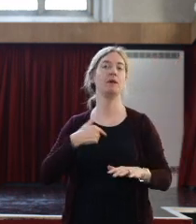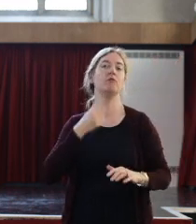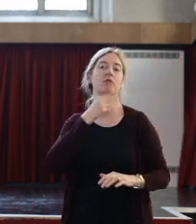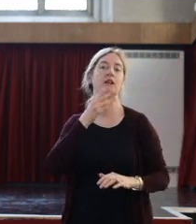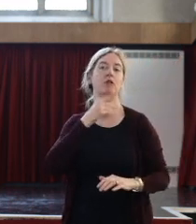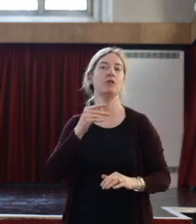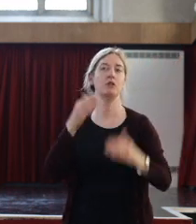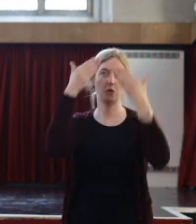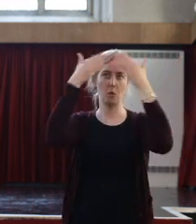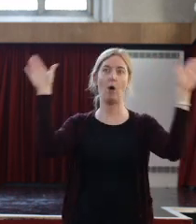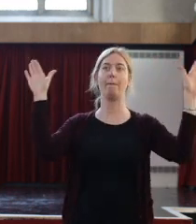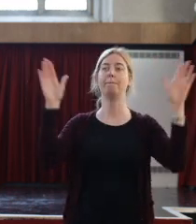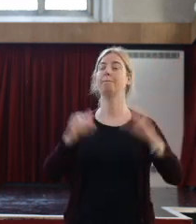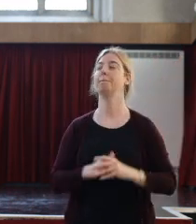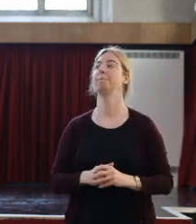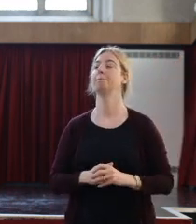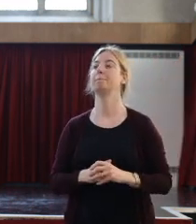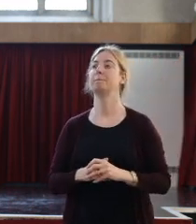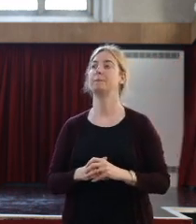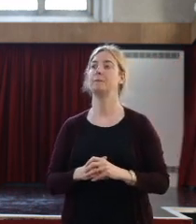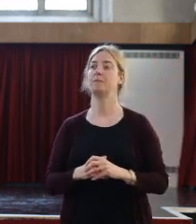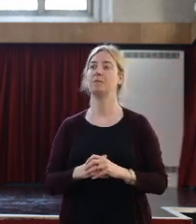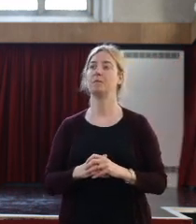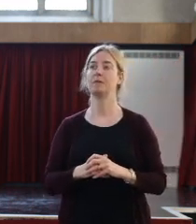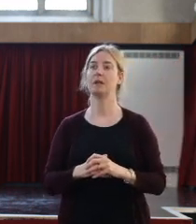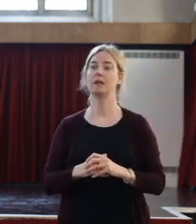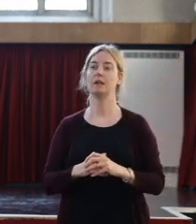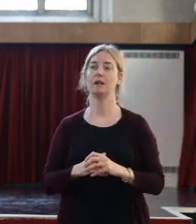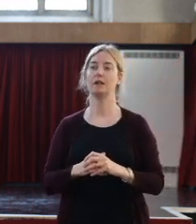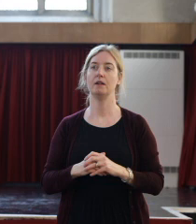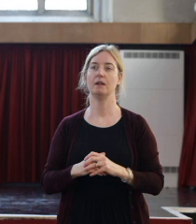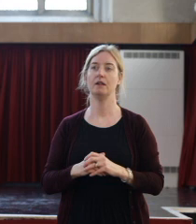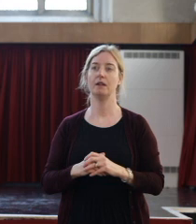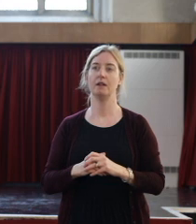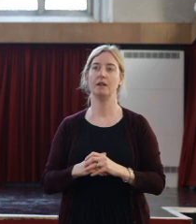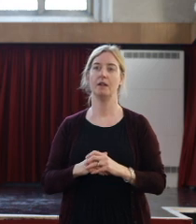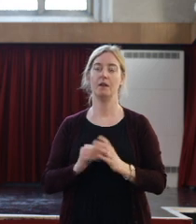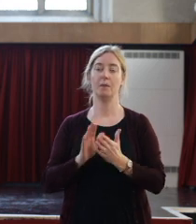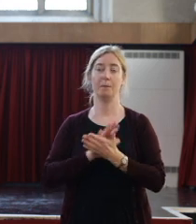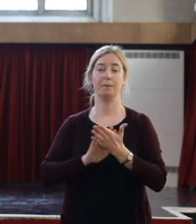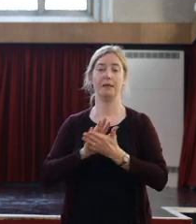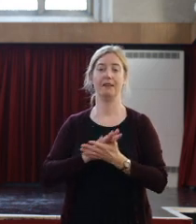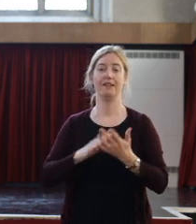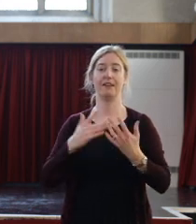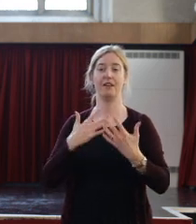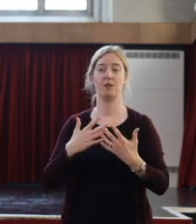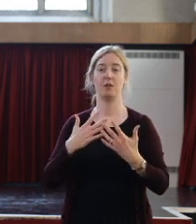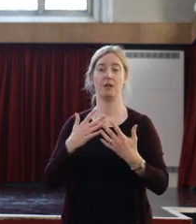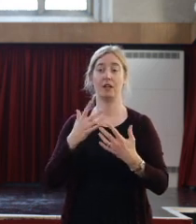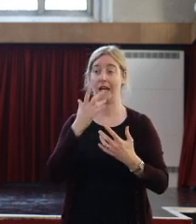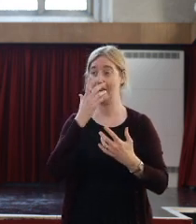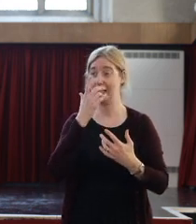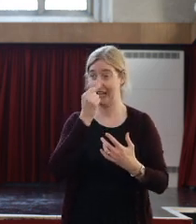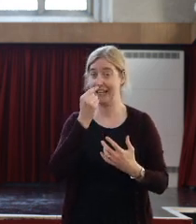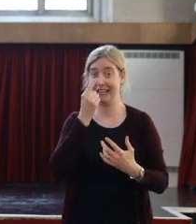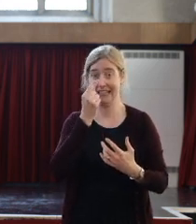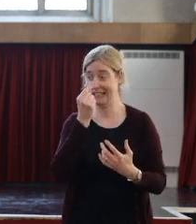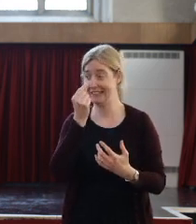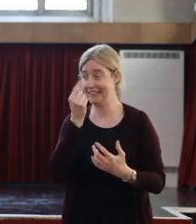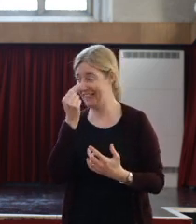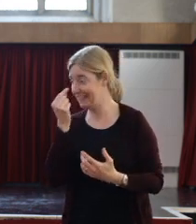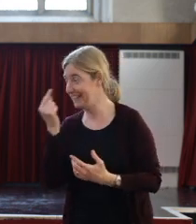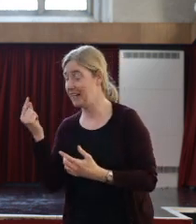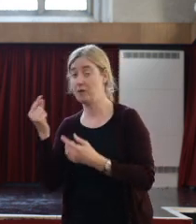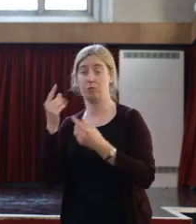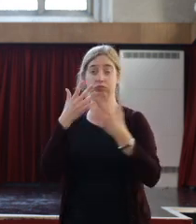helpful. And yeah, just makes you kind of rethink what you can do, and the possibilities